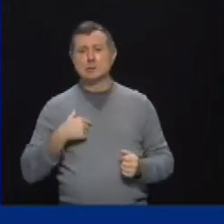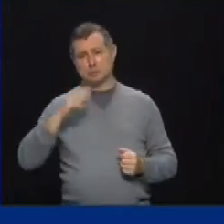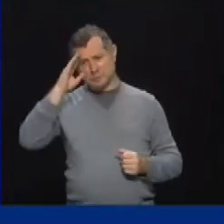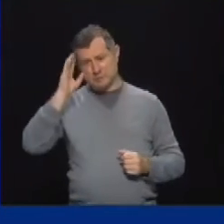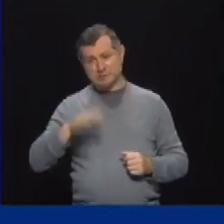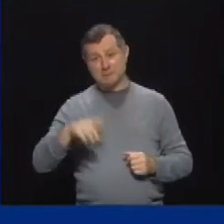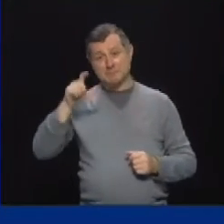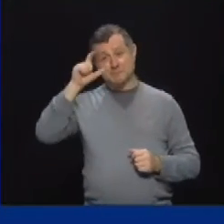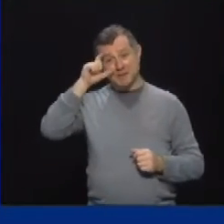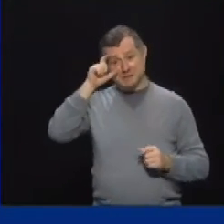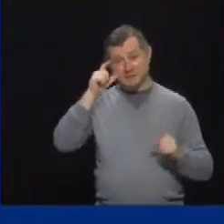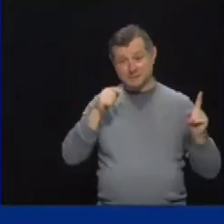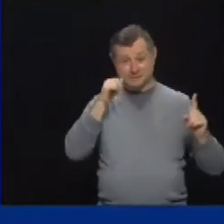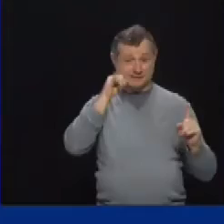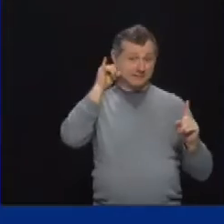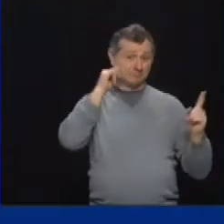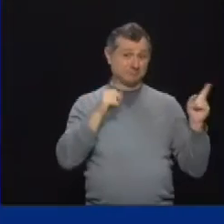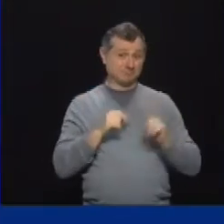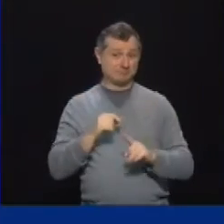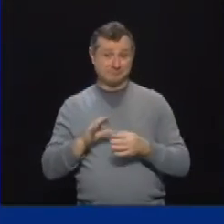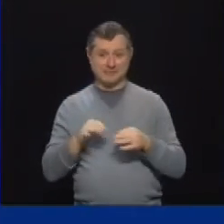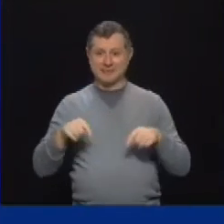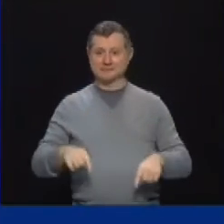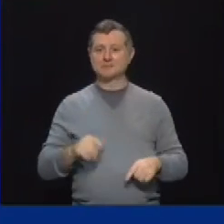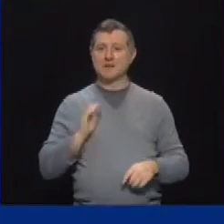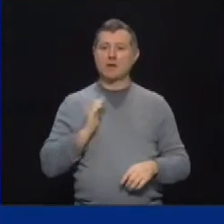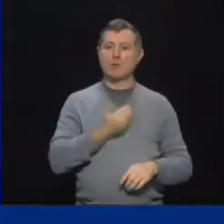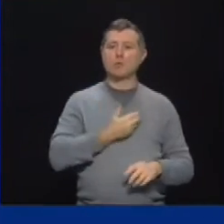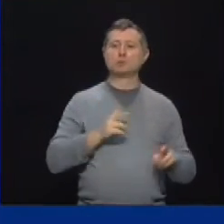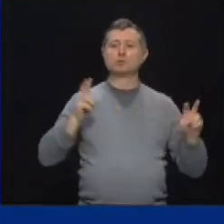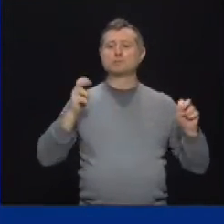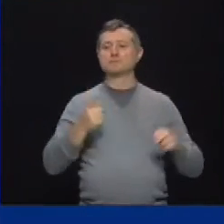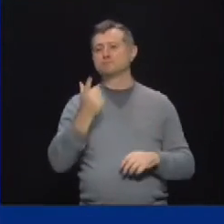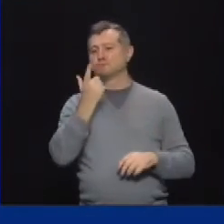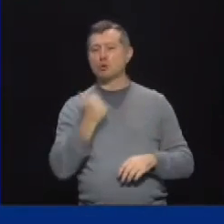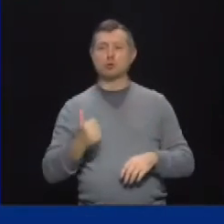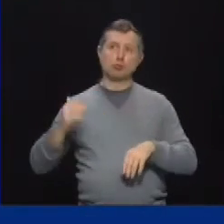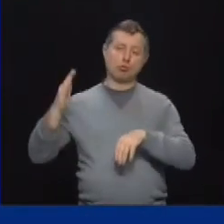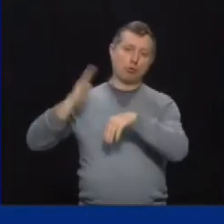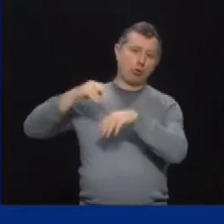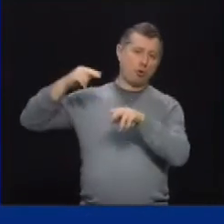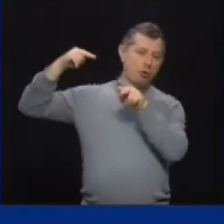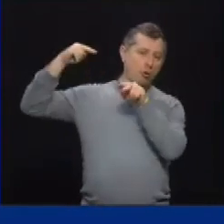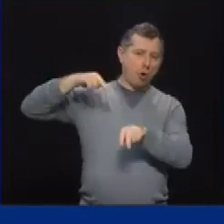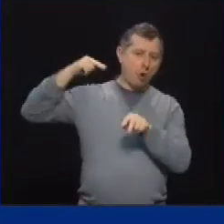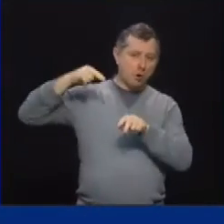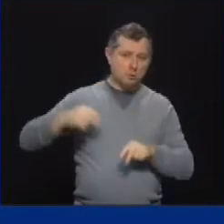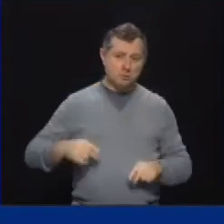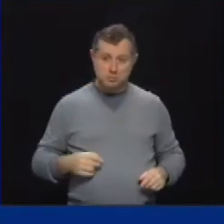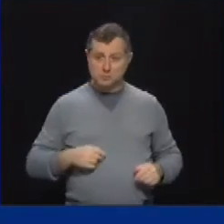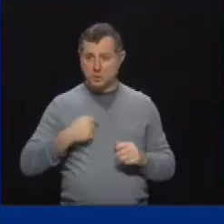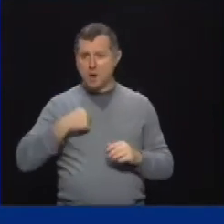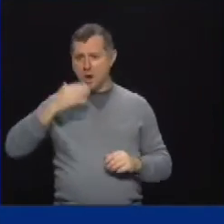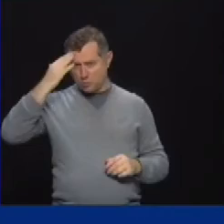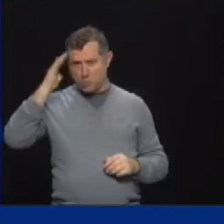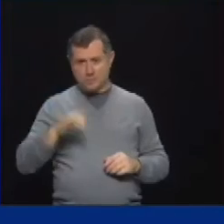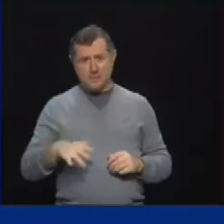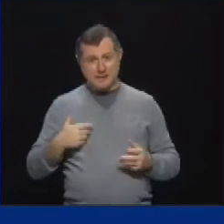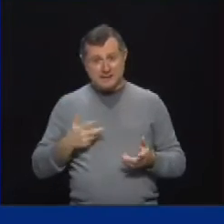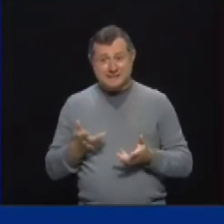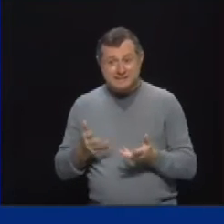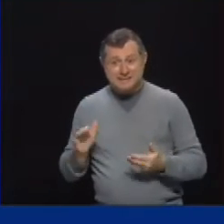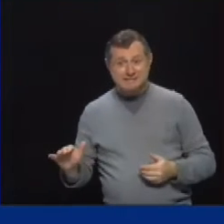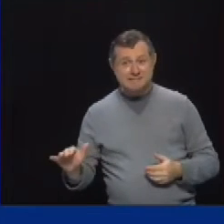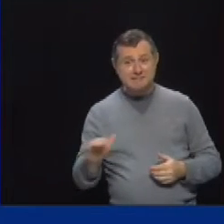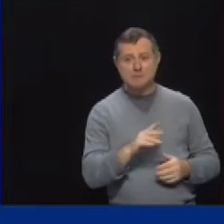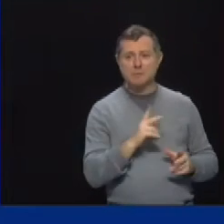our red alert. This is our warning. And so we'll be working. I know how to work with people. And that's what's going to happen in this case. We're going to have a team